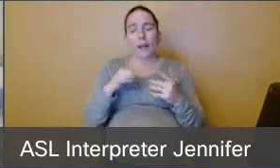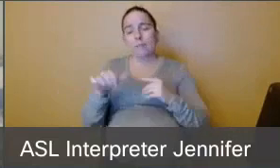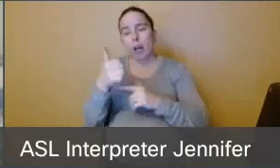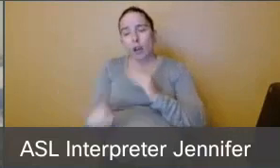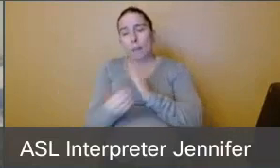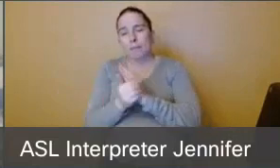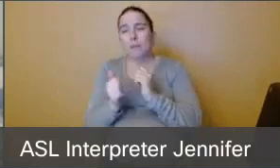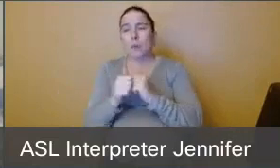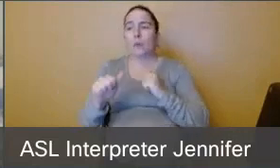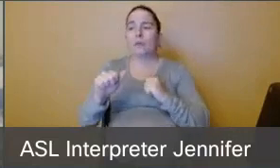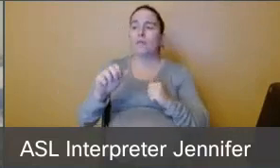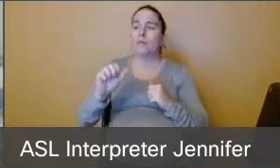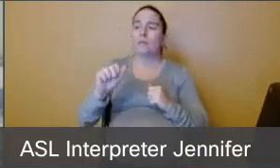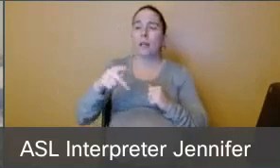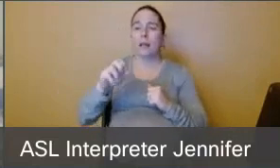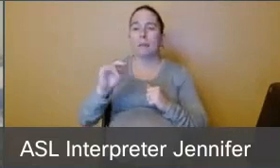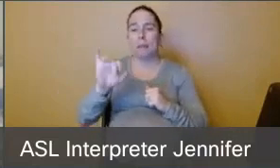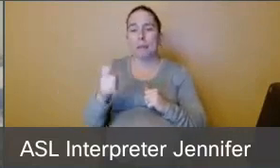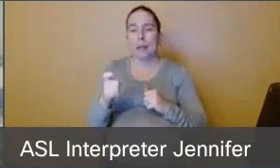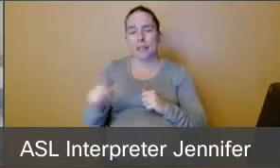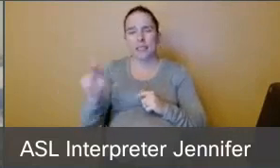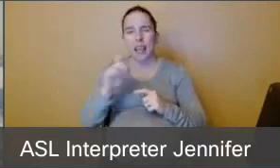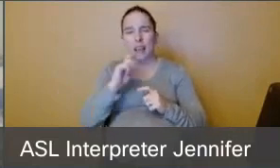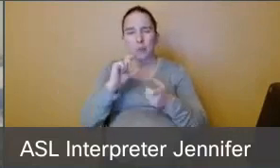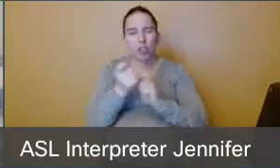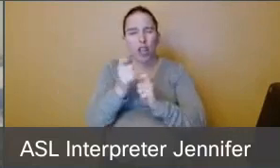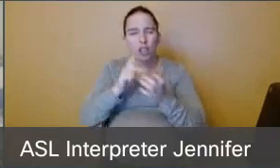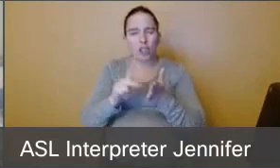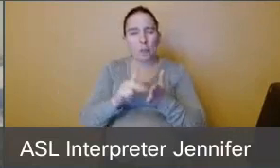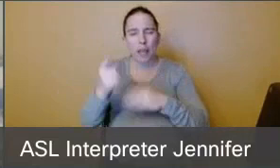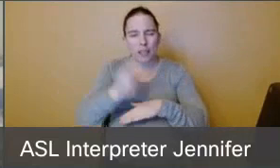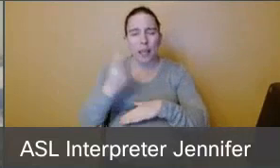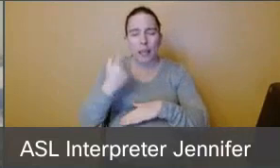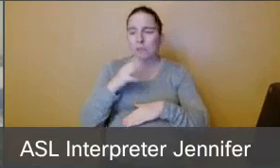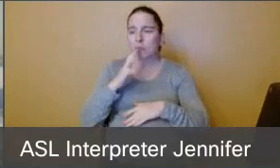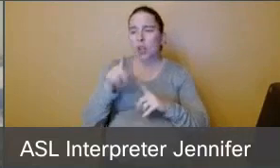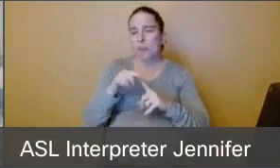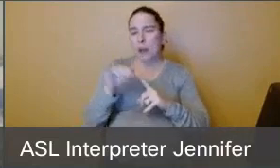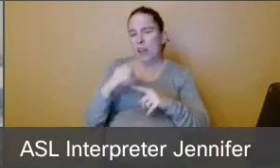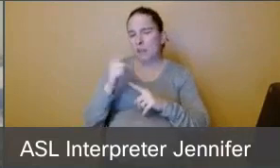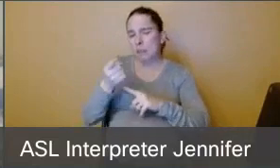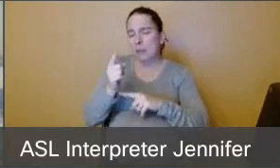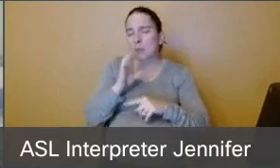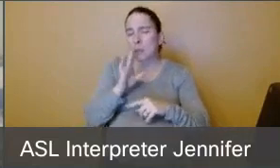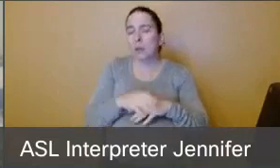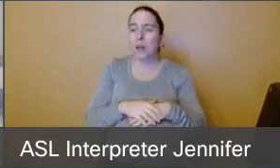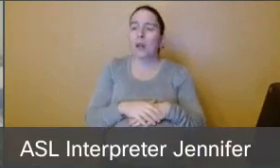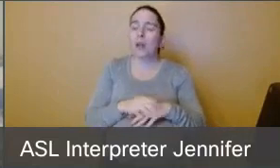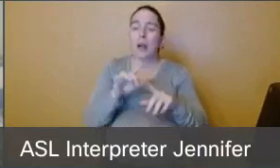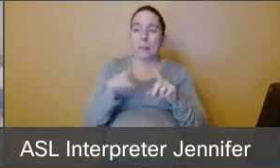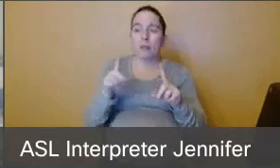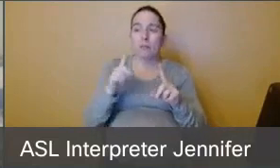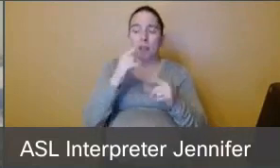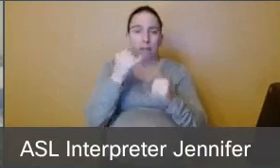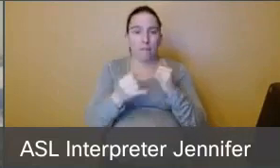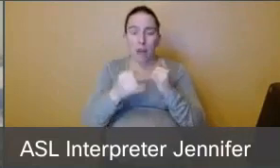K to change one of the payroll dates that we'll talk about in a few minutes. But really that final